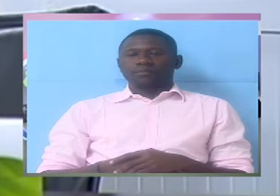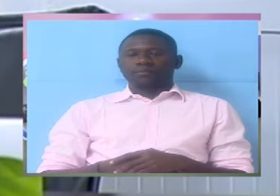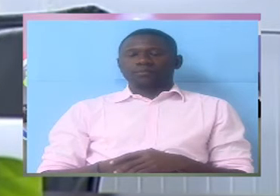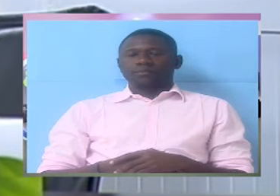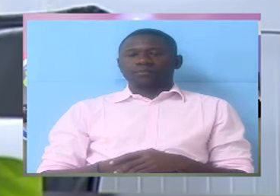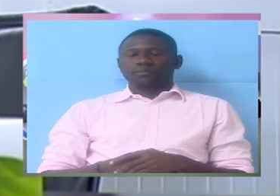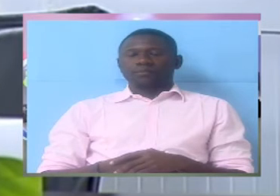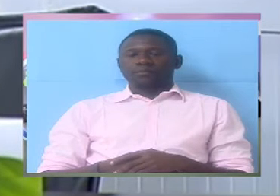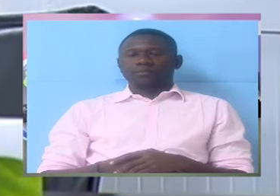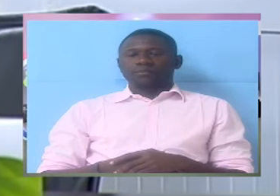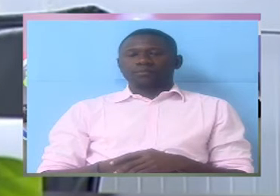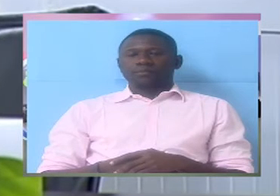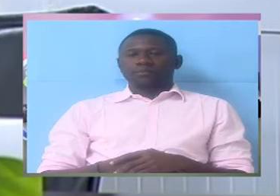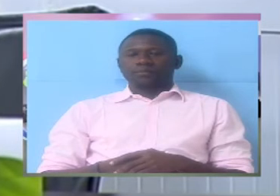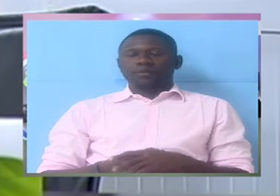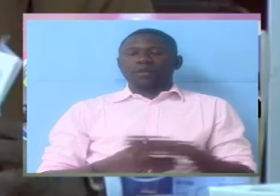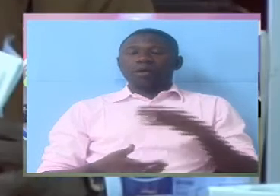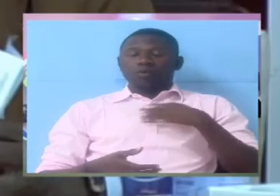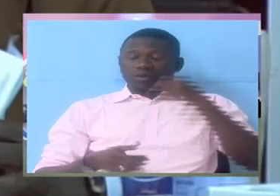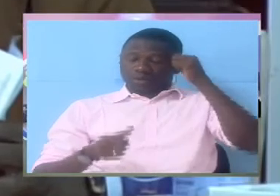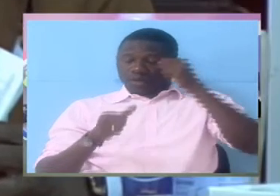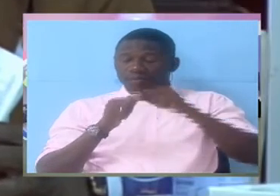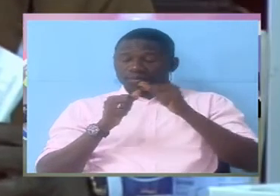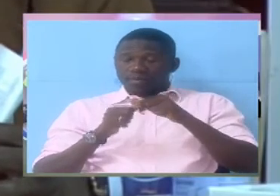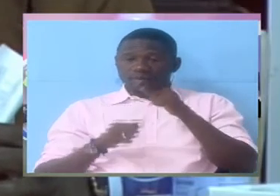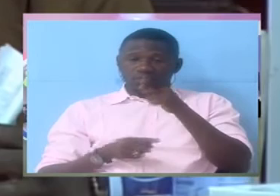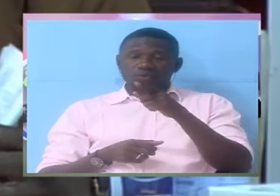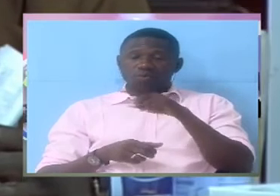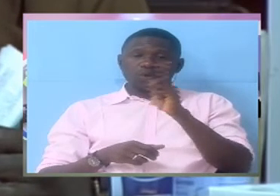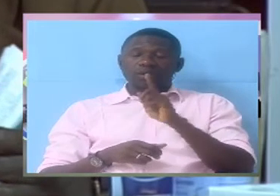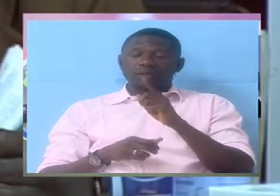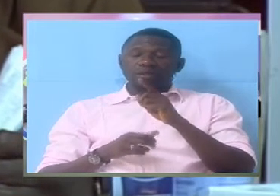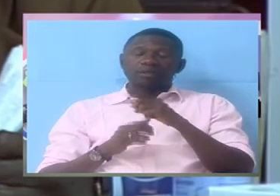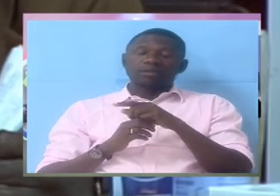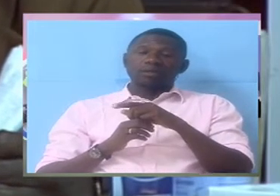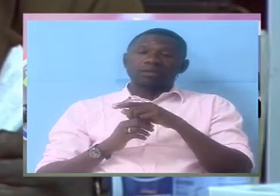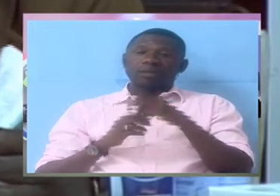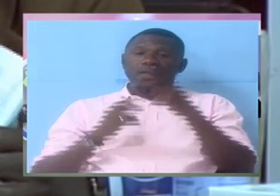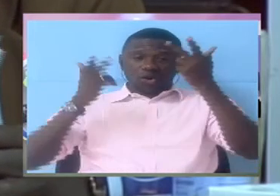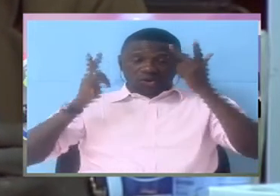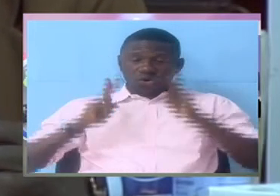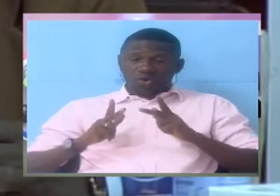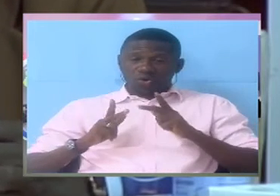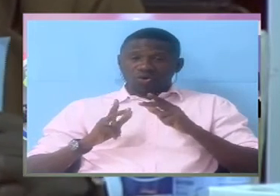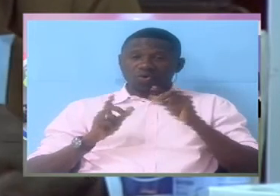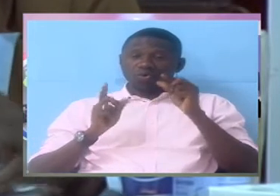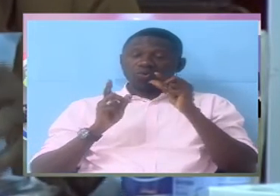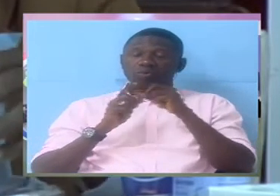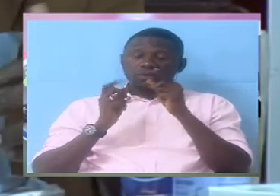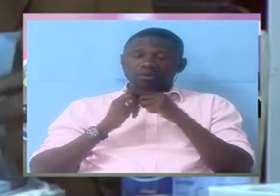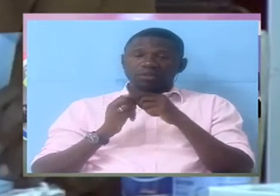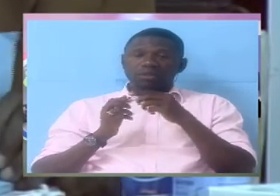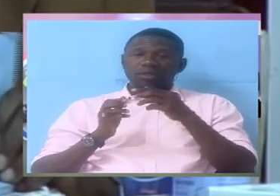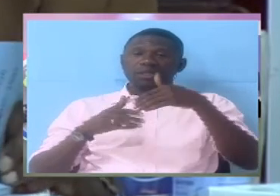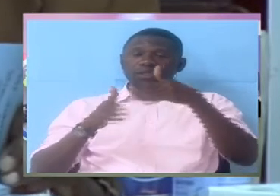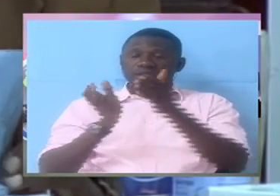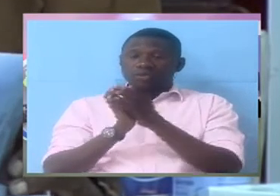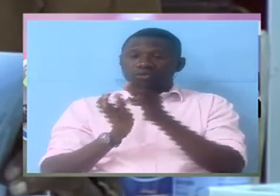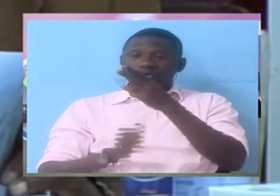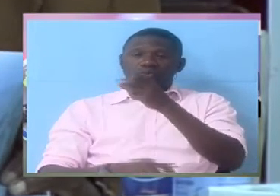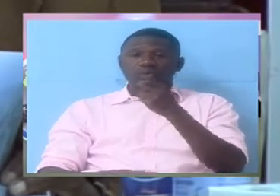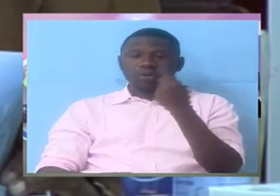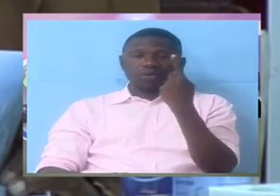ba. Let me just remind you what that provision is. It's section 21 of the Constitution of the